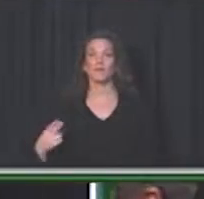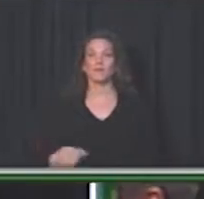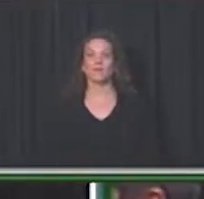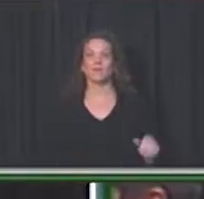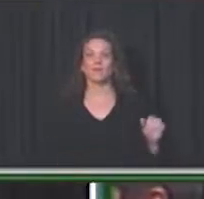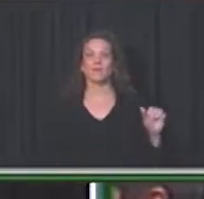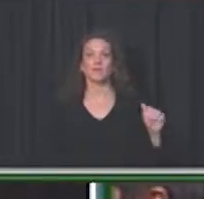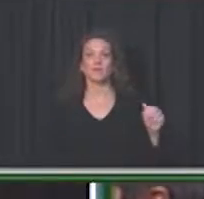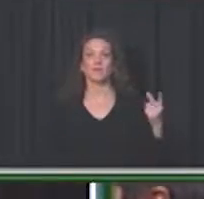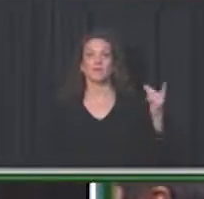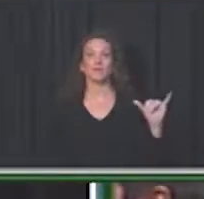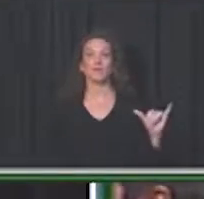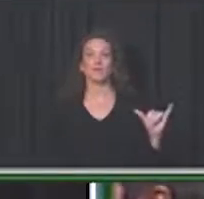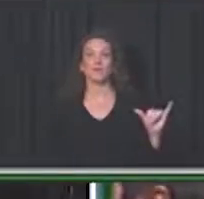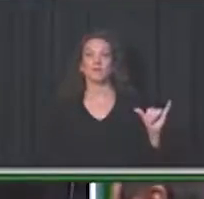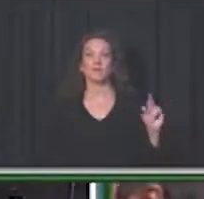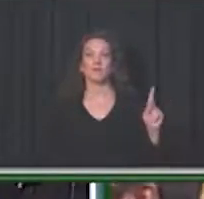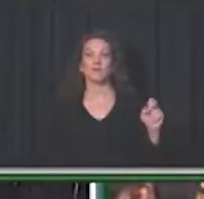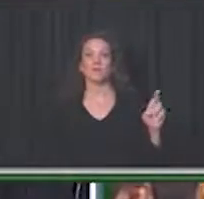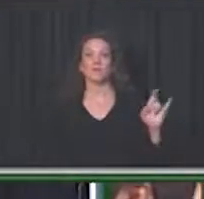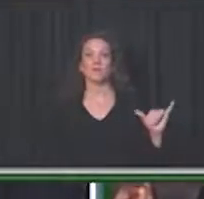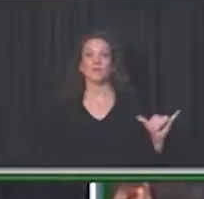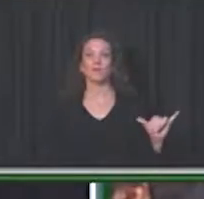Ashley Gay Kearley.